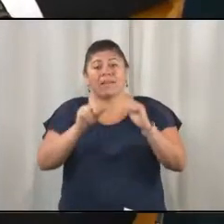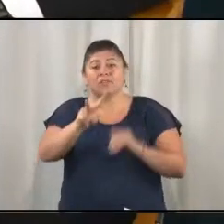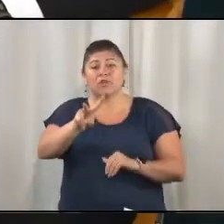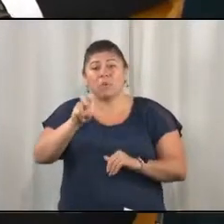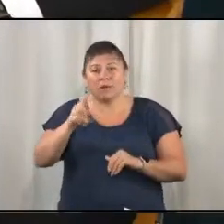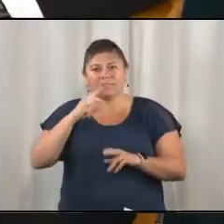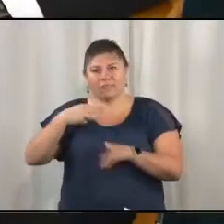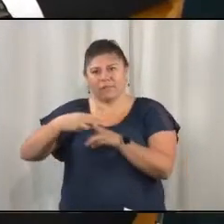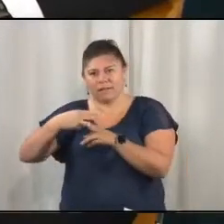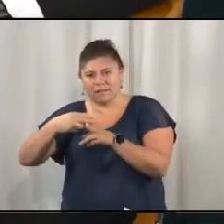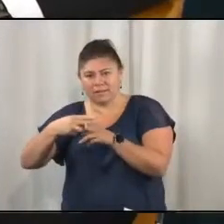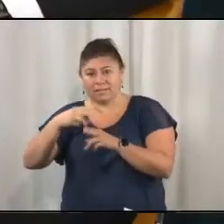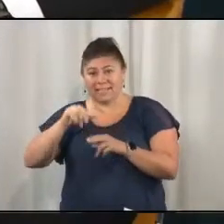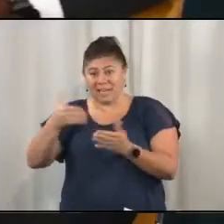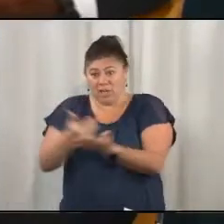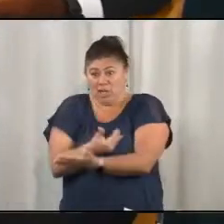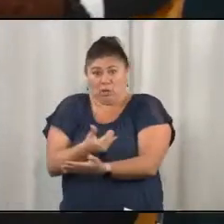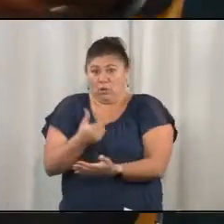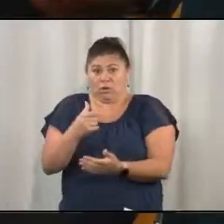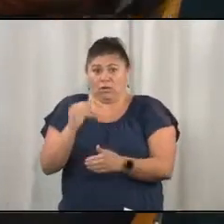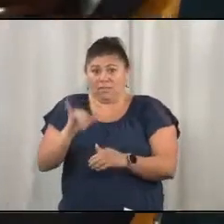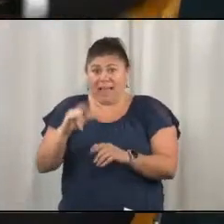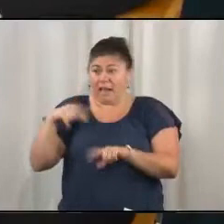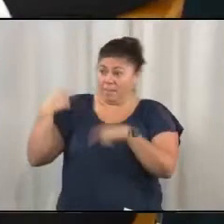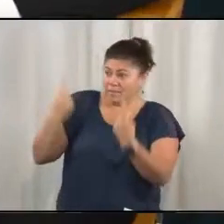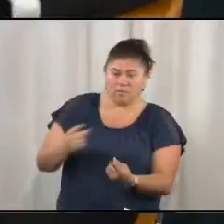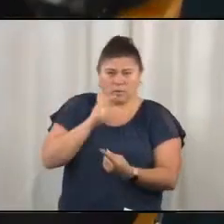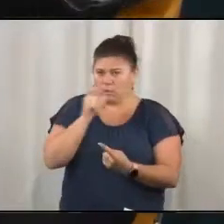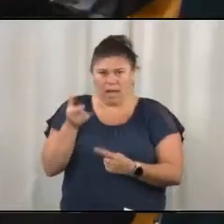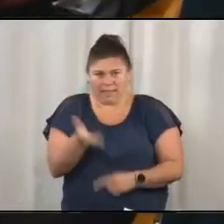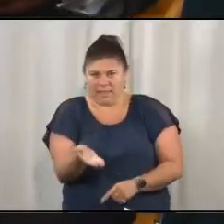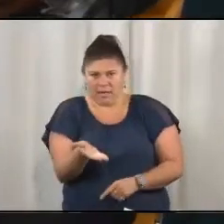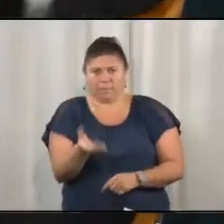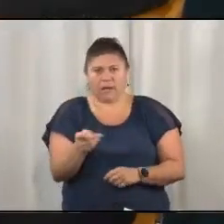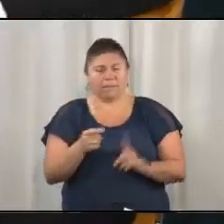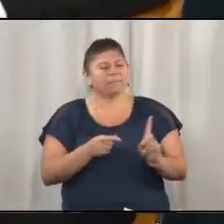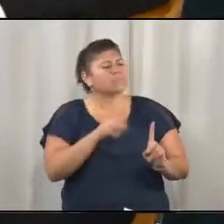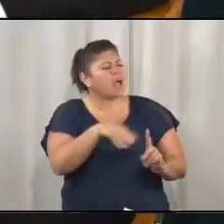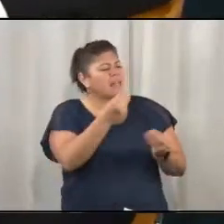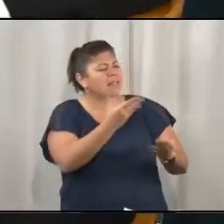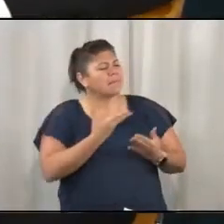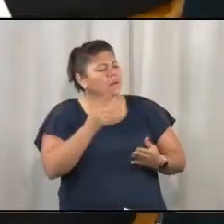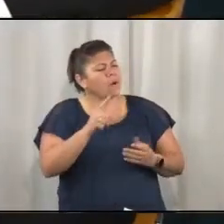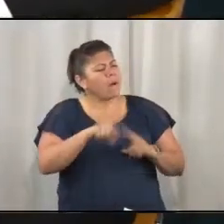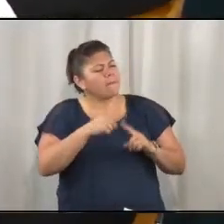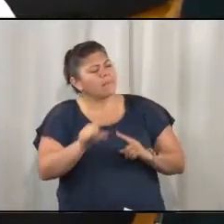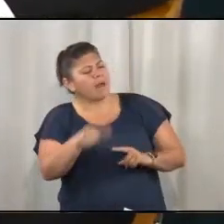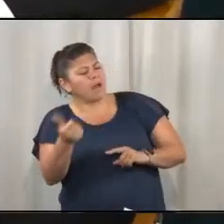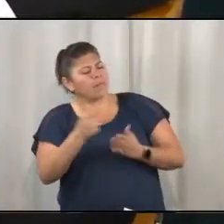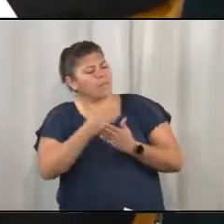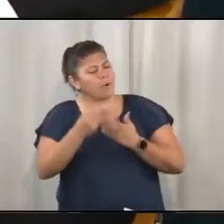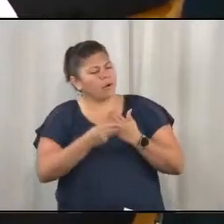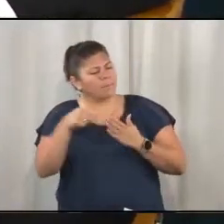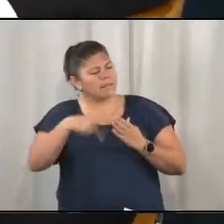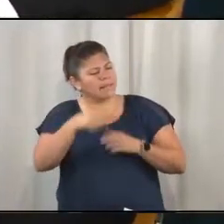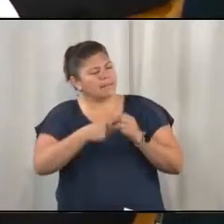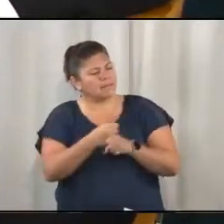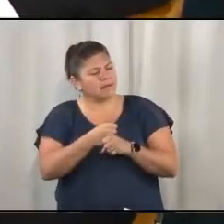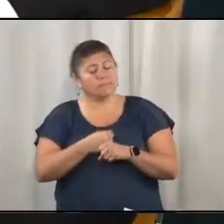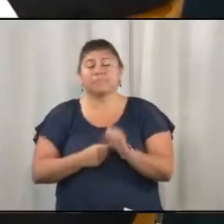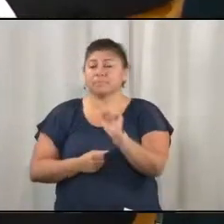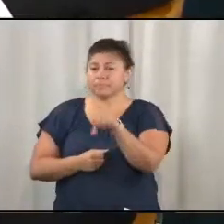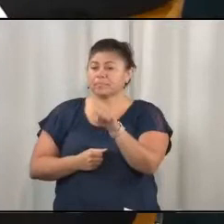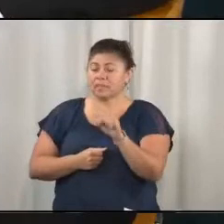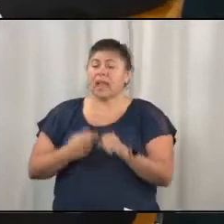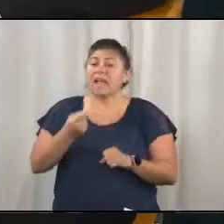all new, that don't exist right now. Nice. Well, tell us a little bit more about some of the other programs we have in the budget this year. Yeah, so a